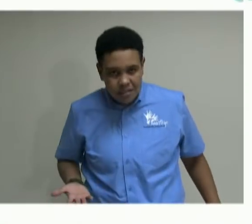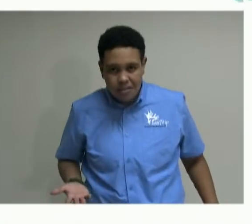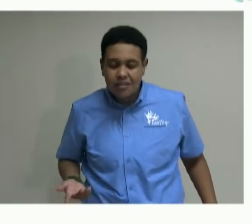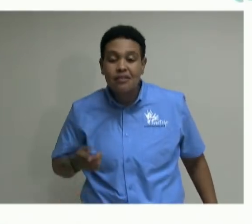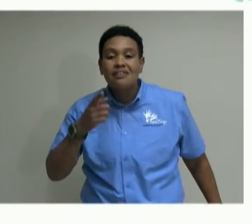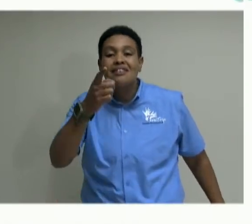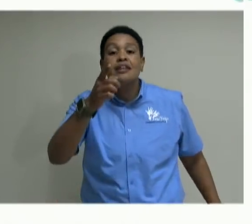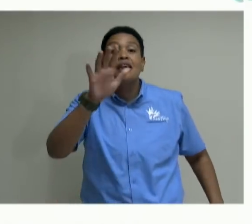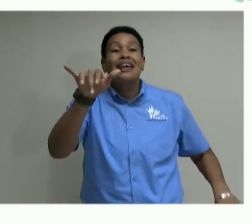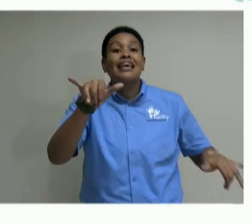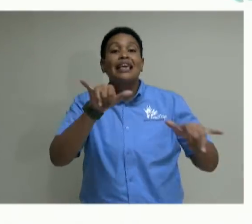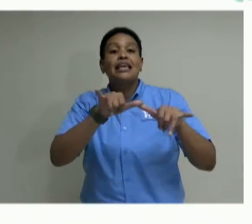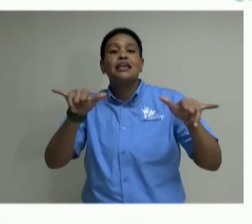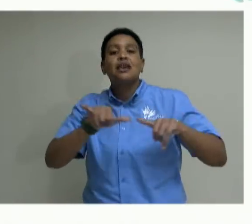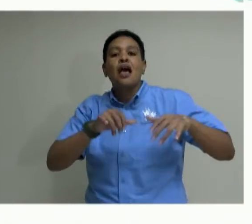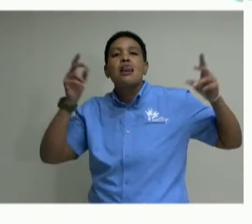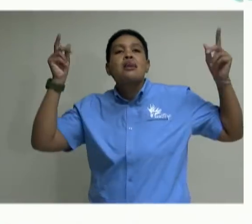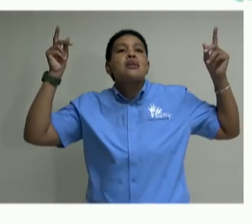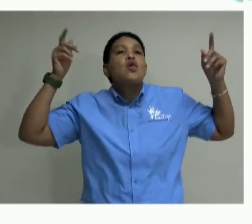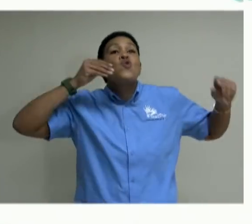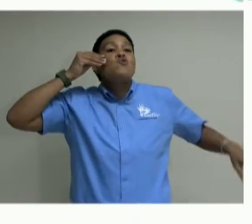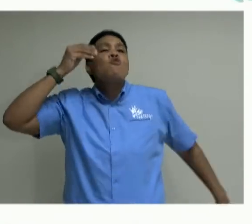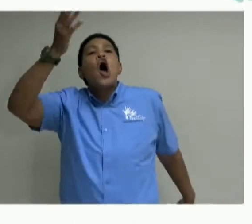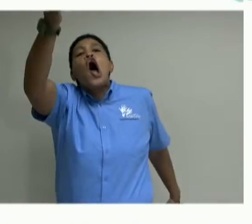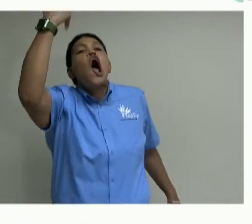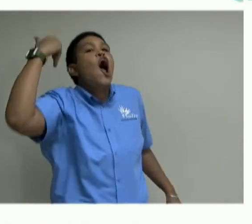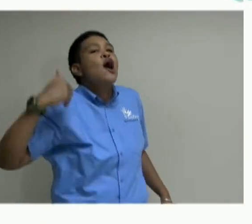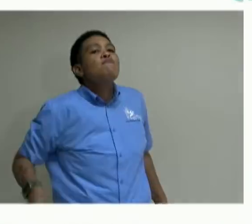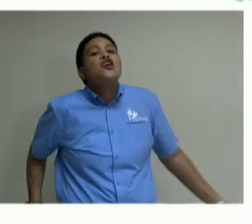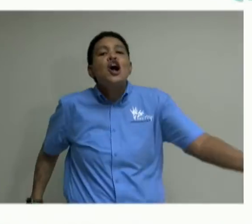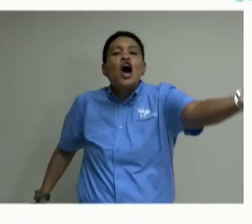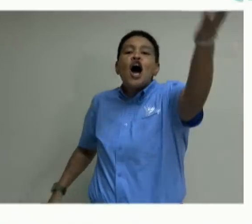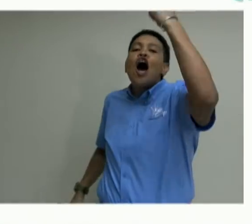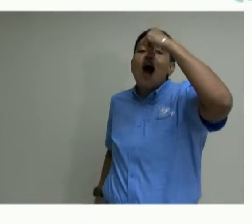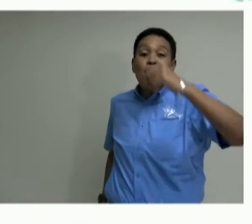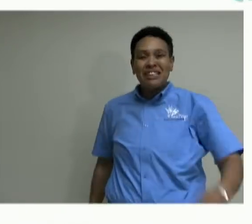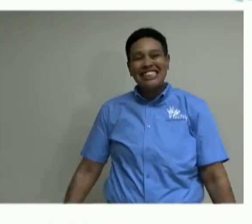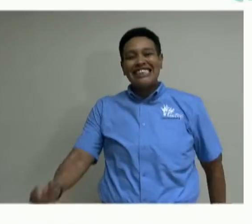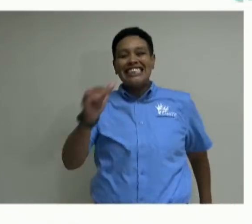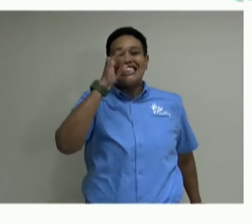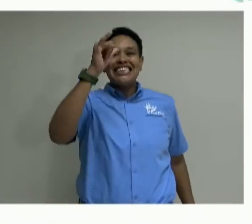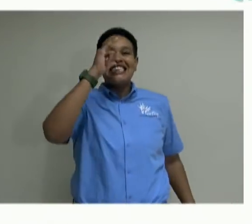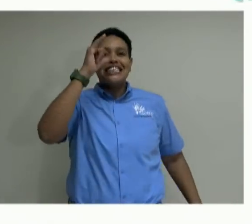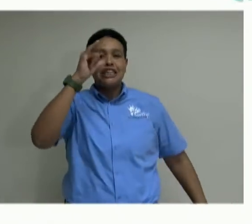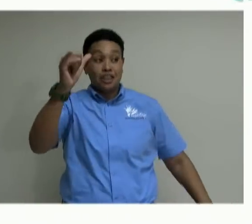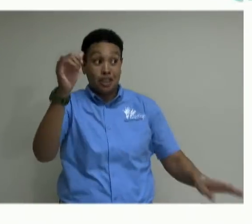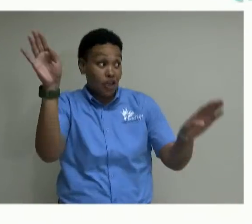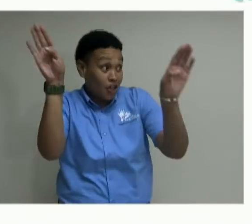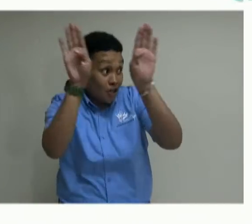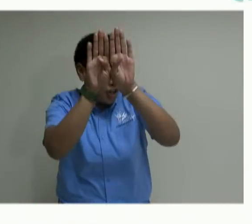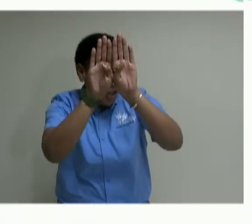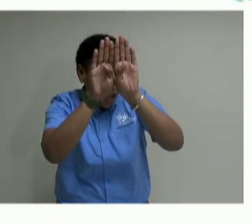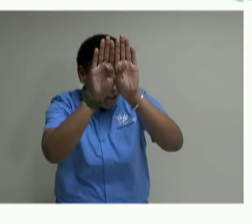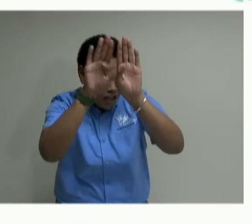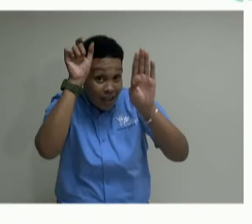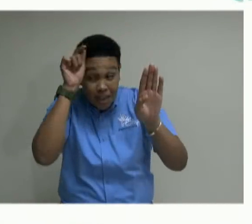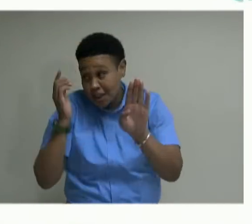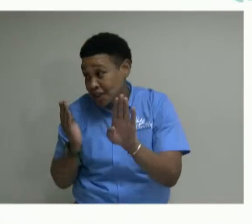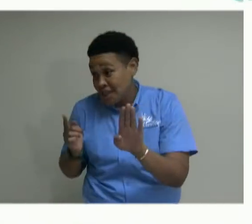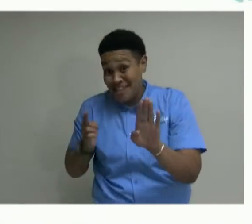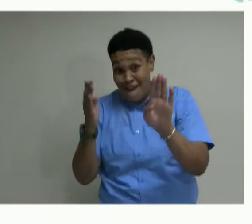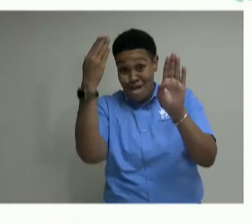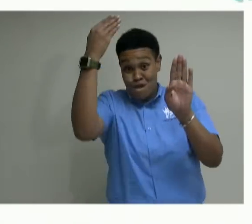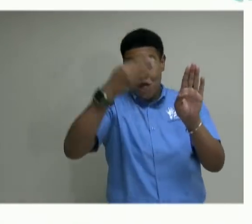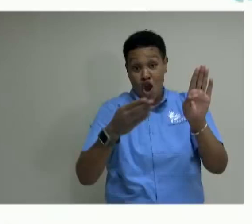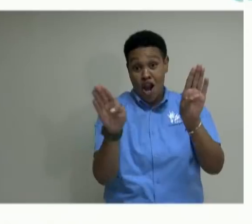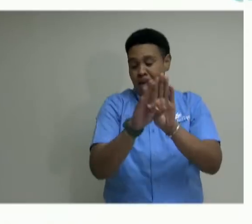your backyard parties. Bars, do not close your front door and open your side door